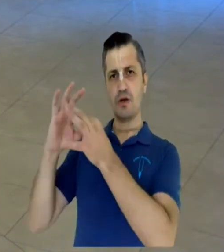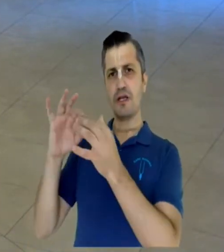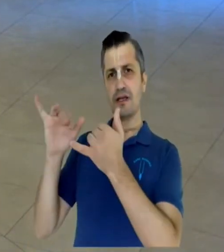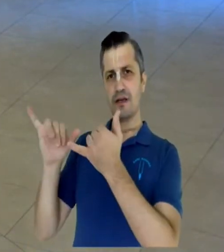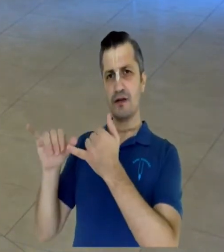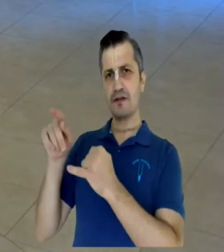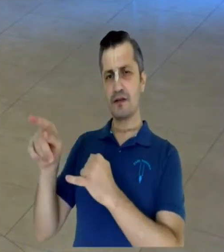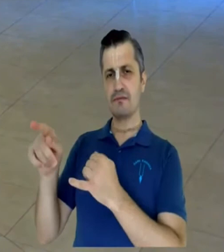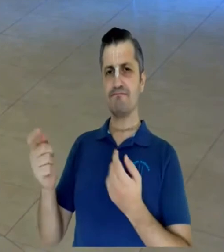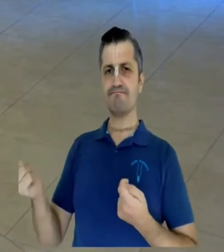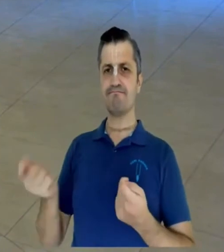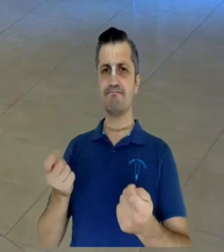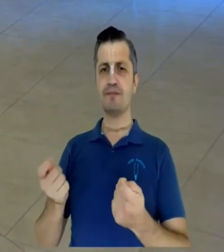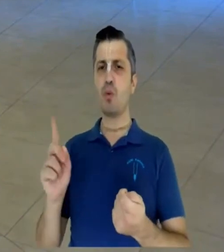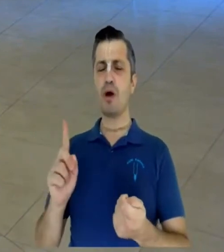actually